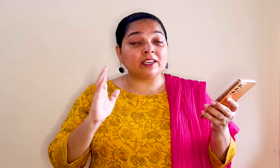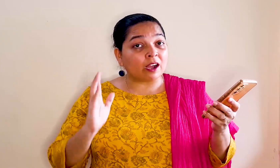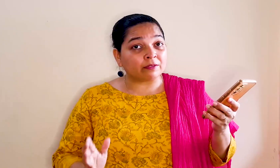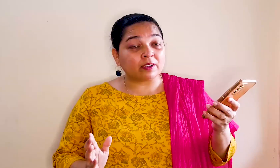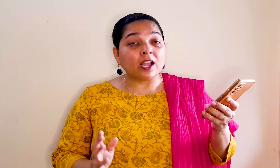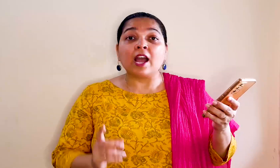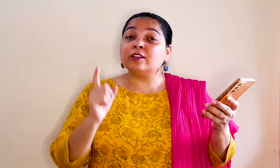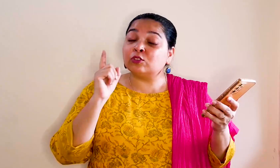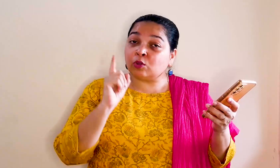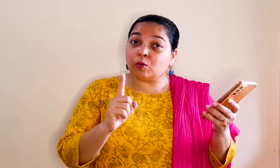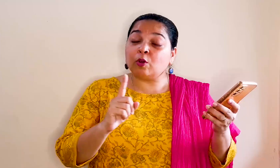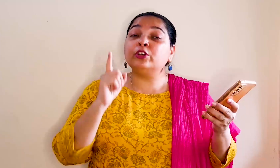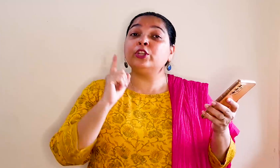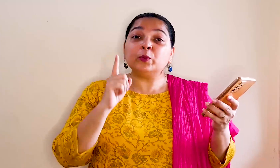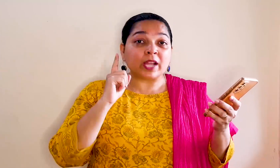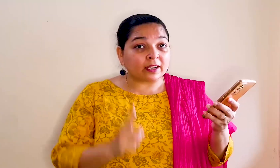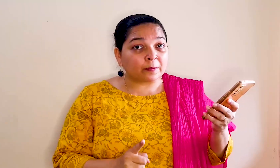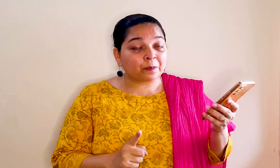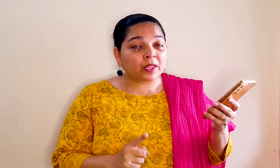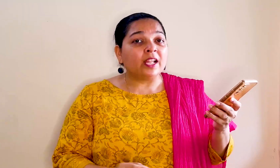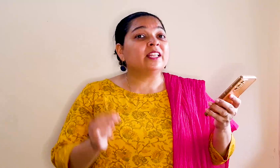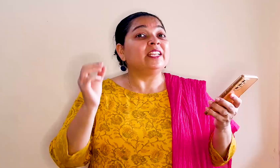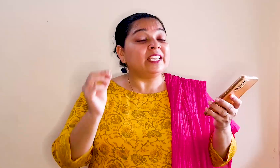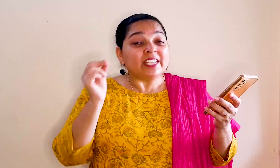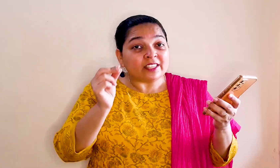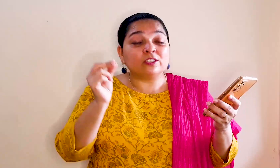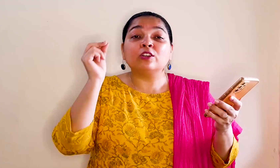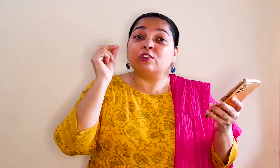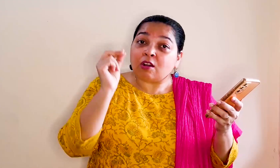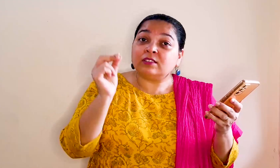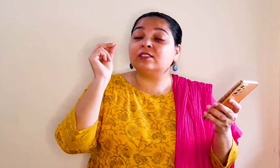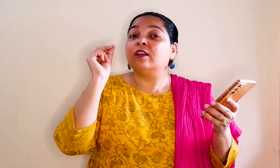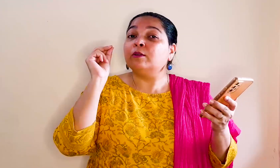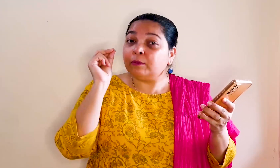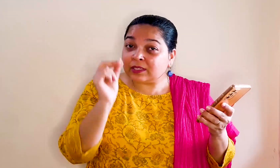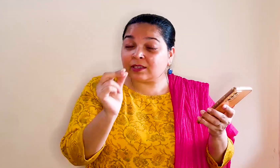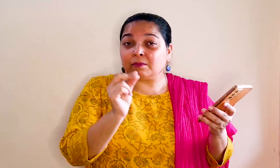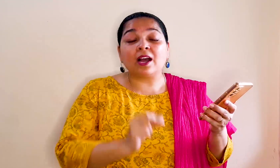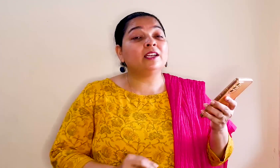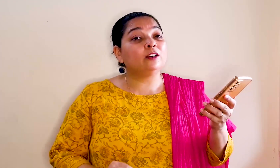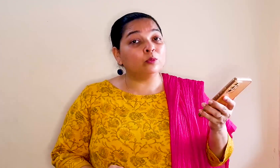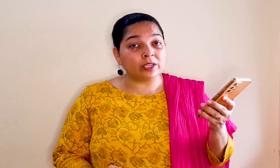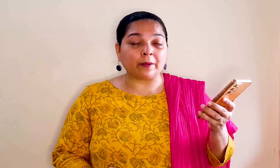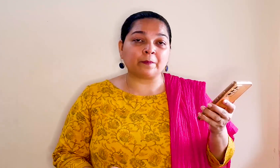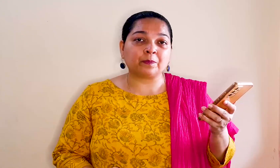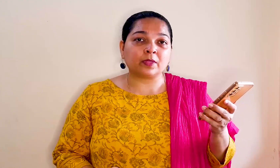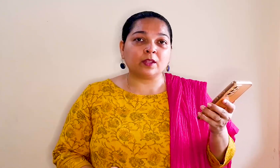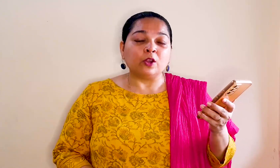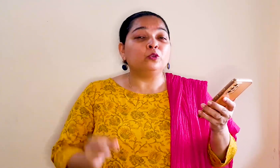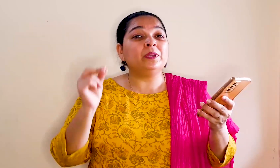not enough. And Solomon knew that he needs God's wisdom,